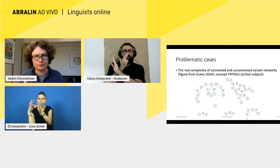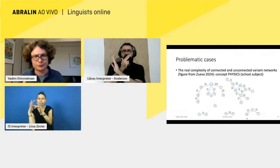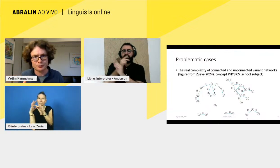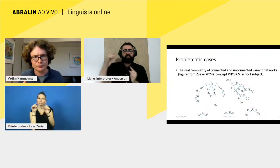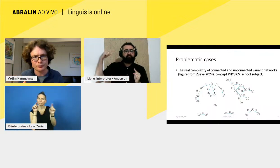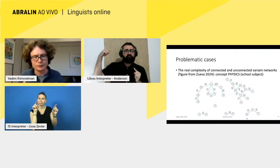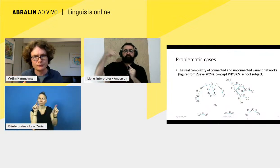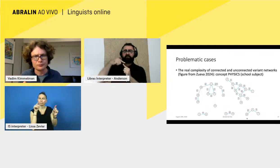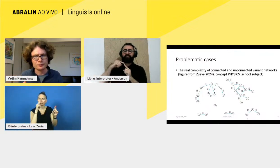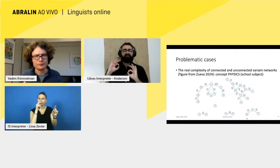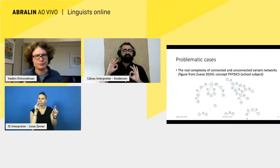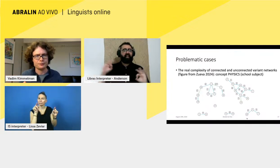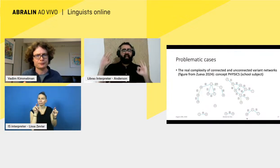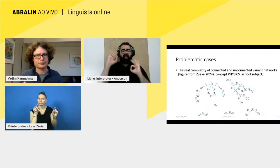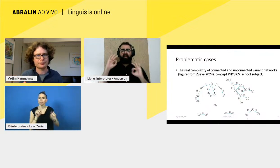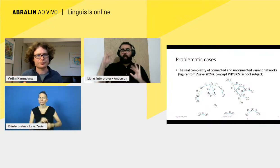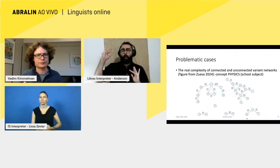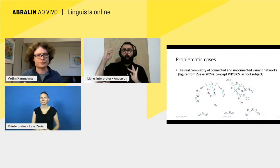unrelated.